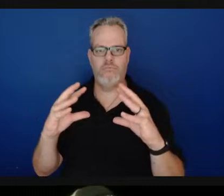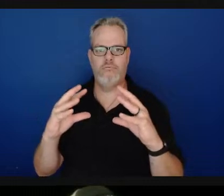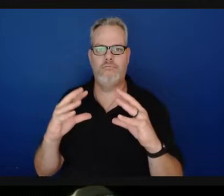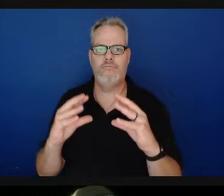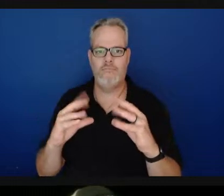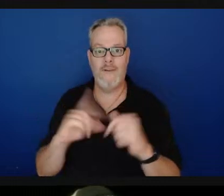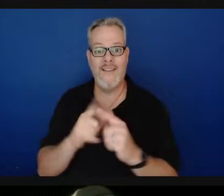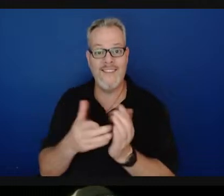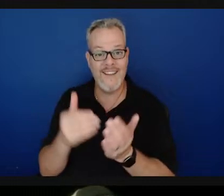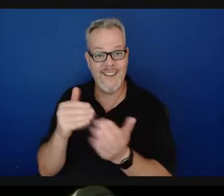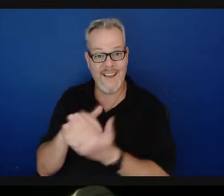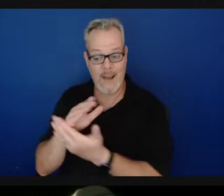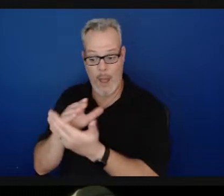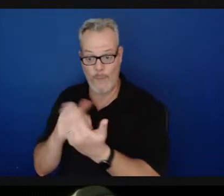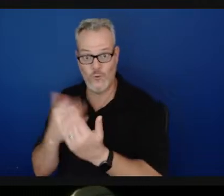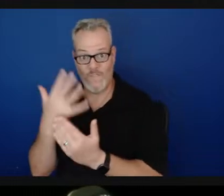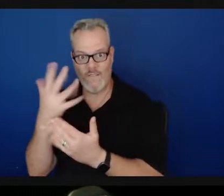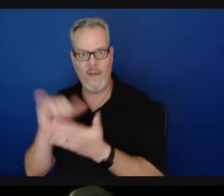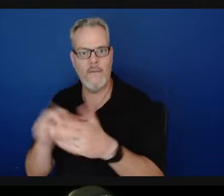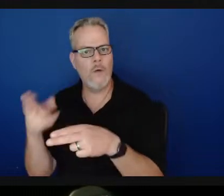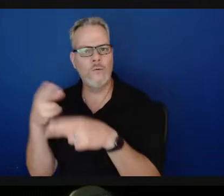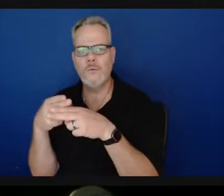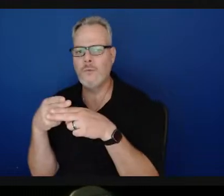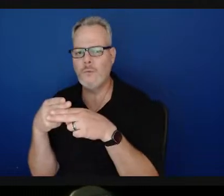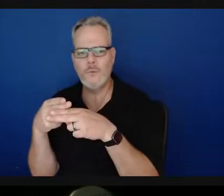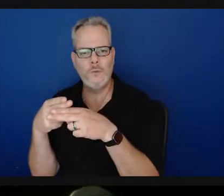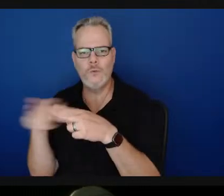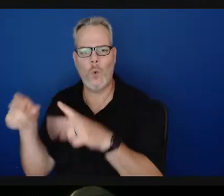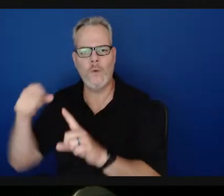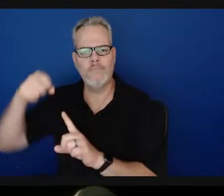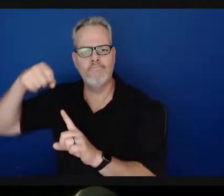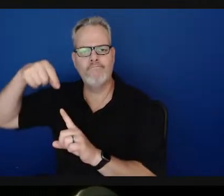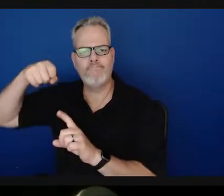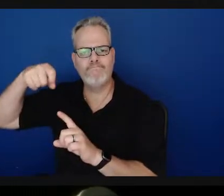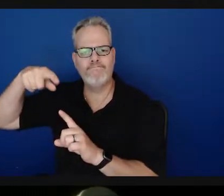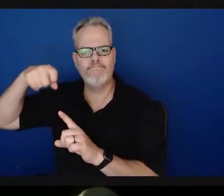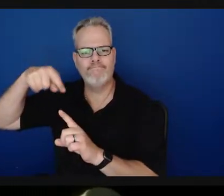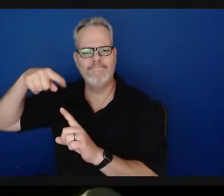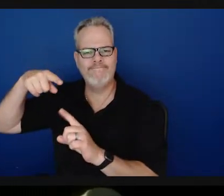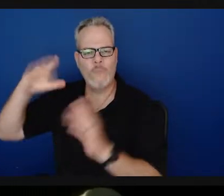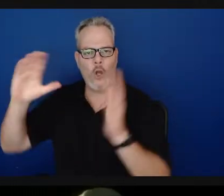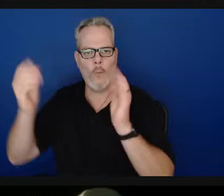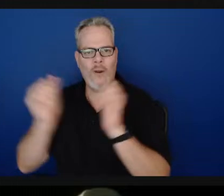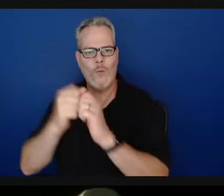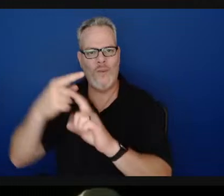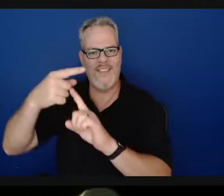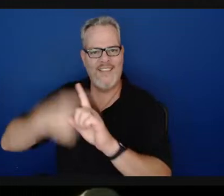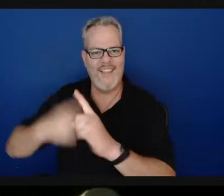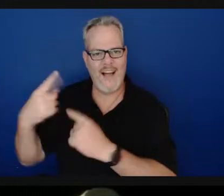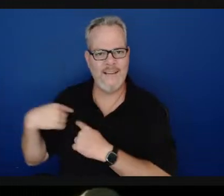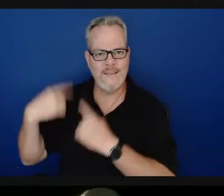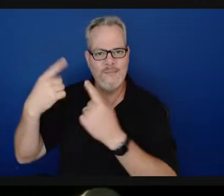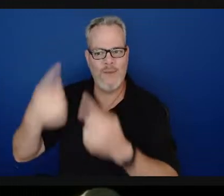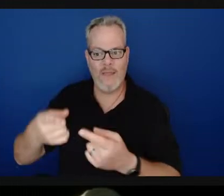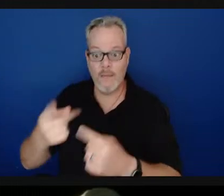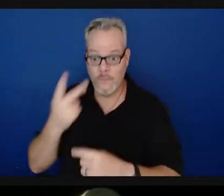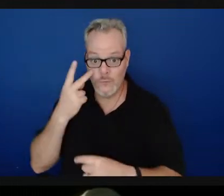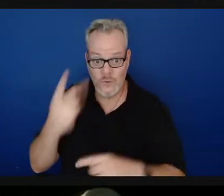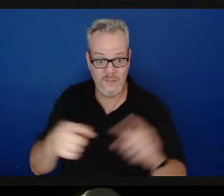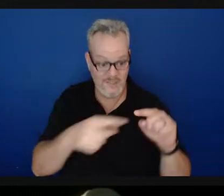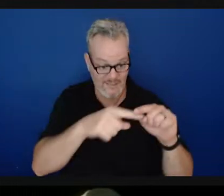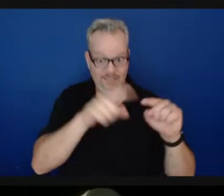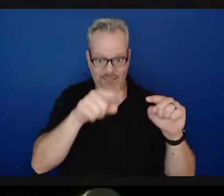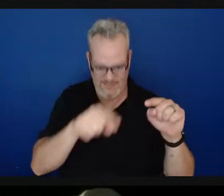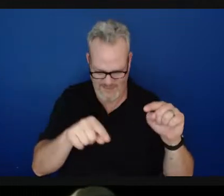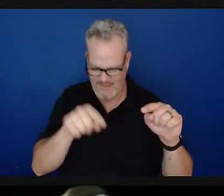5 was actually a fairly short signal in the grand scheme of the last month here. And what you can see is that there may be some